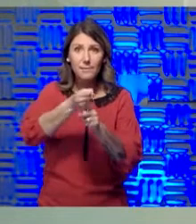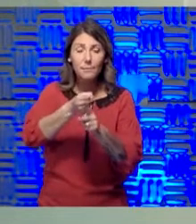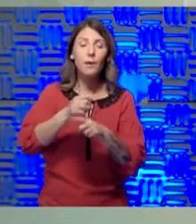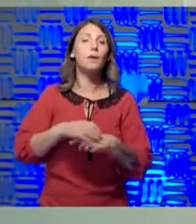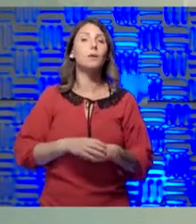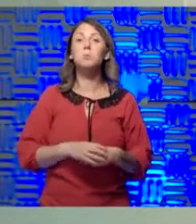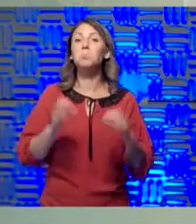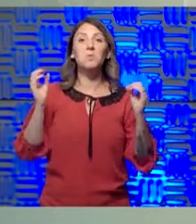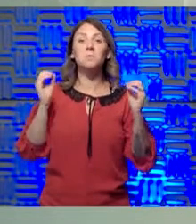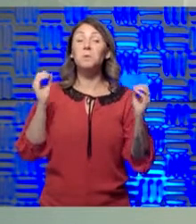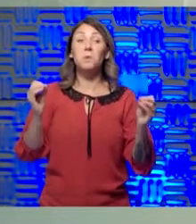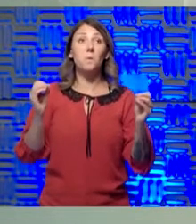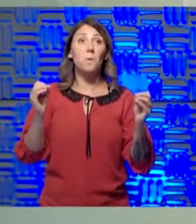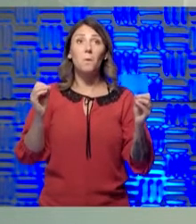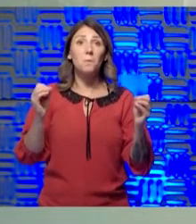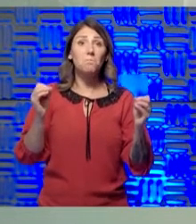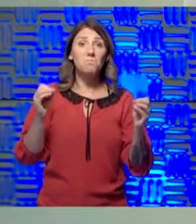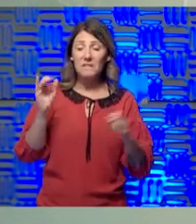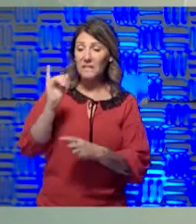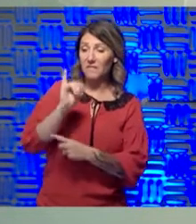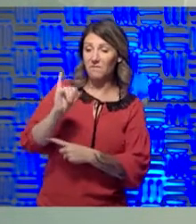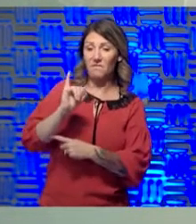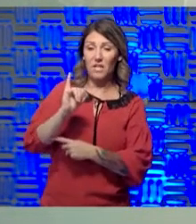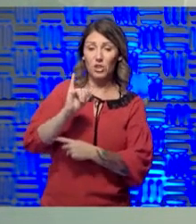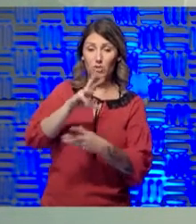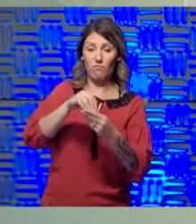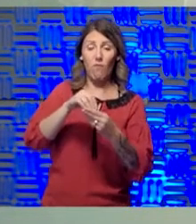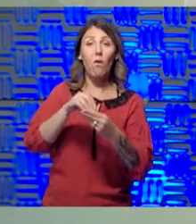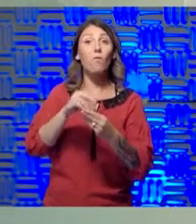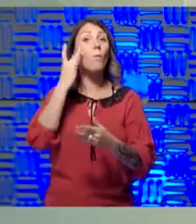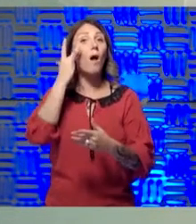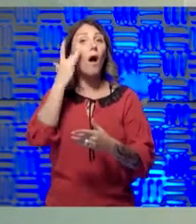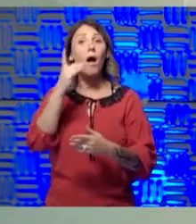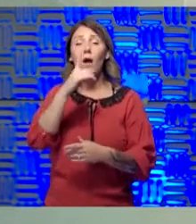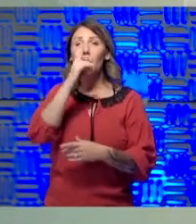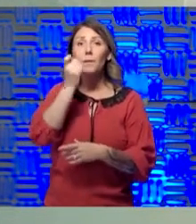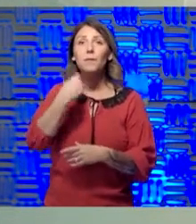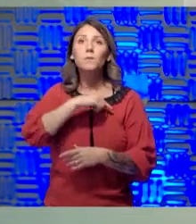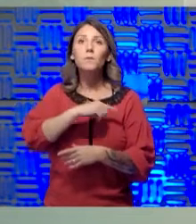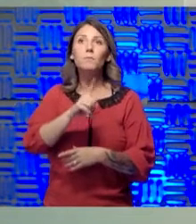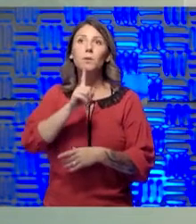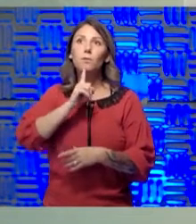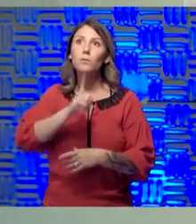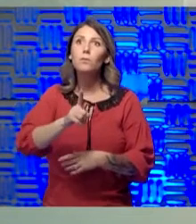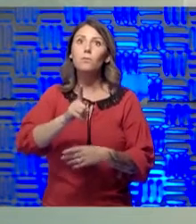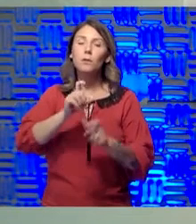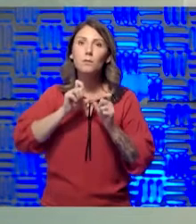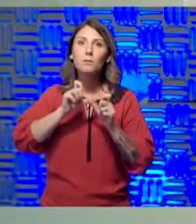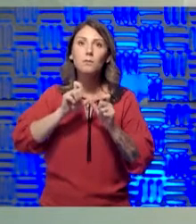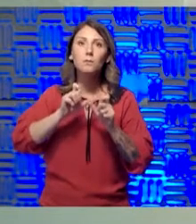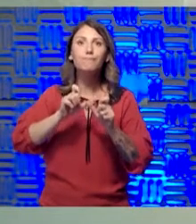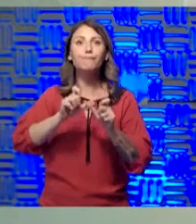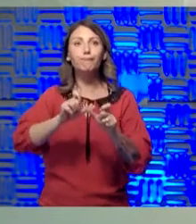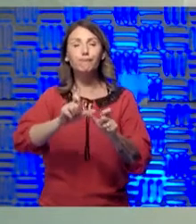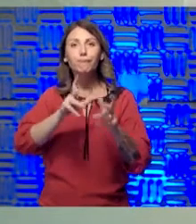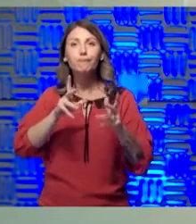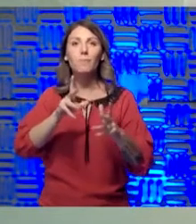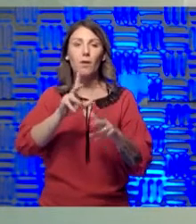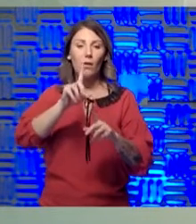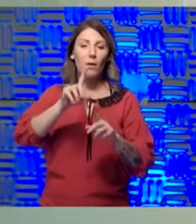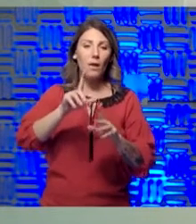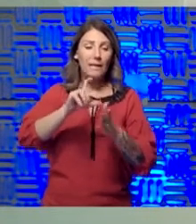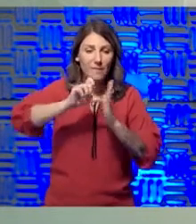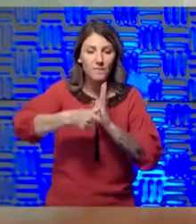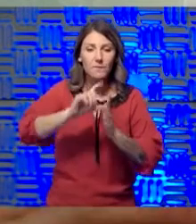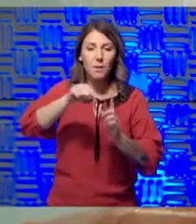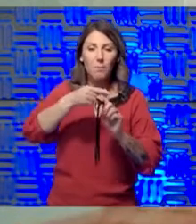no infections involved, and I think it's because we've been very vigilant about all the physical distancing, all the hygiene,